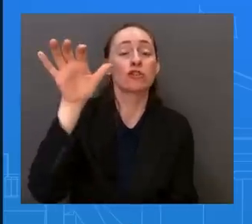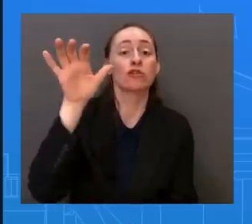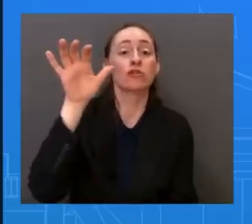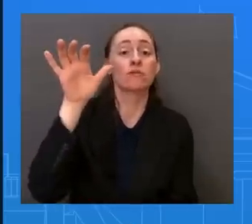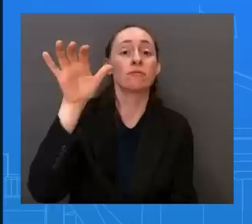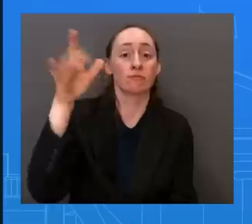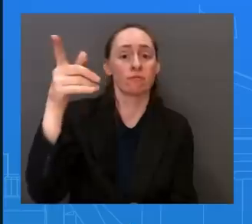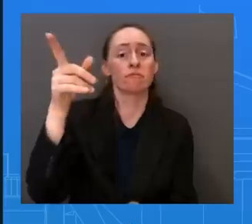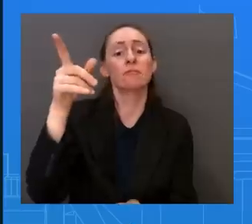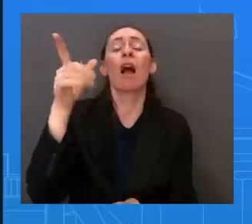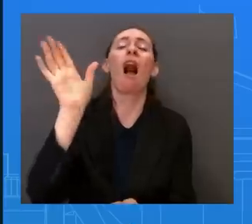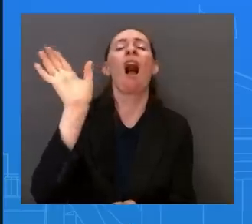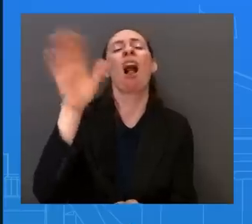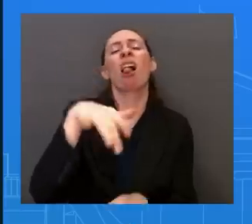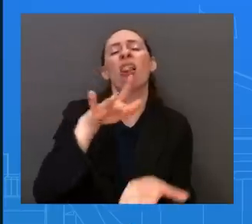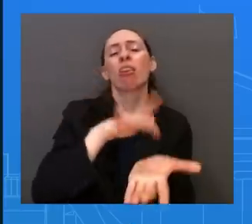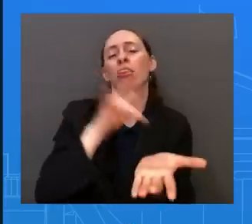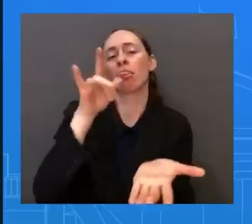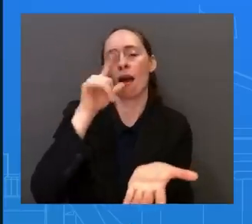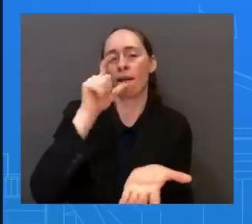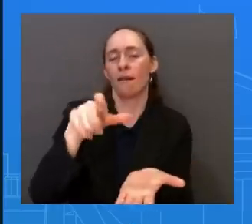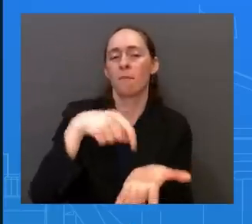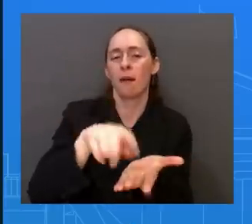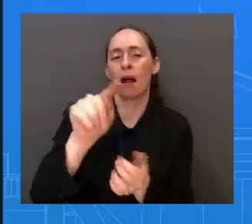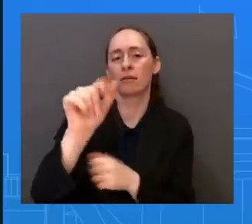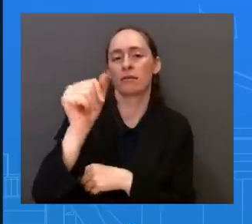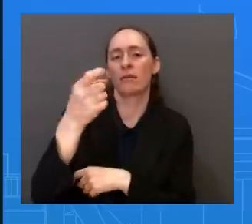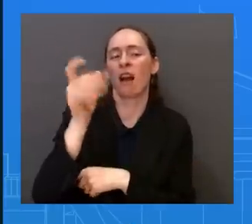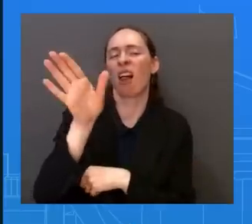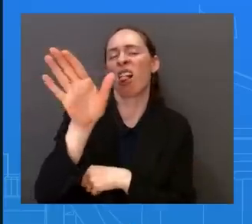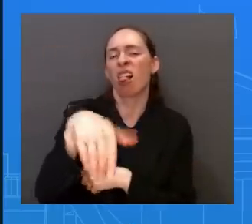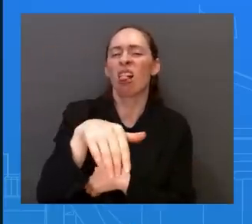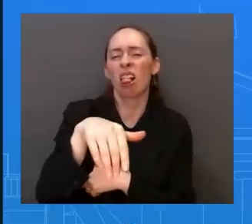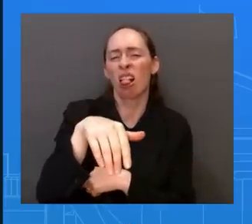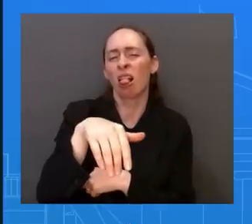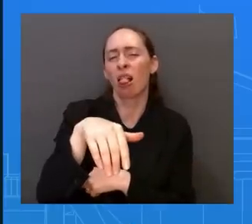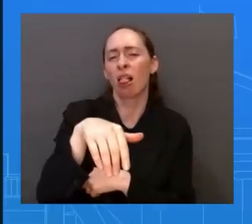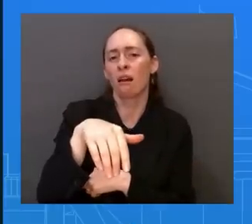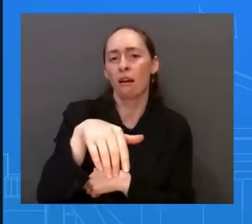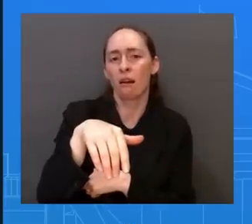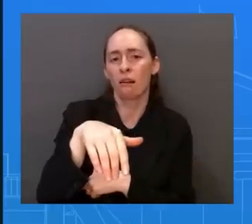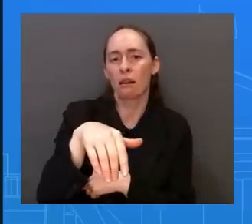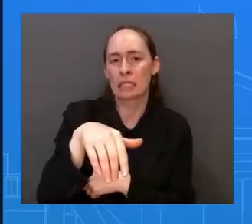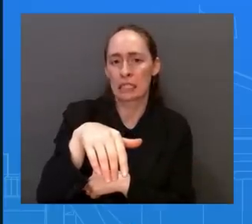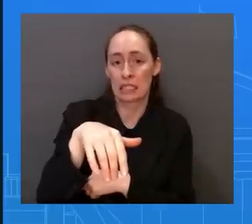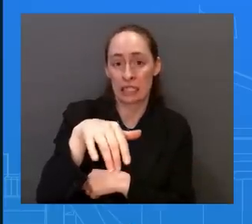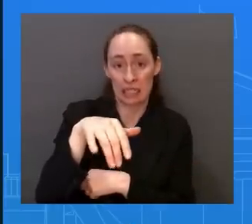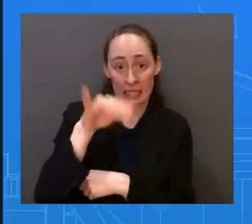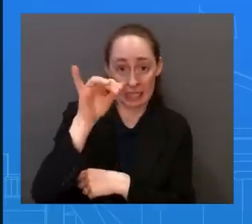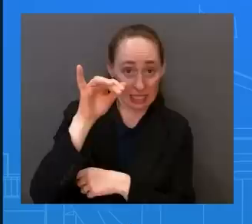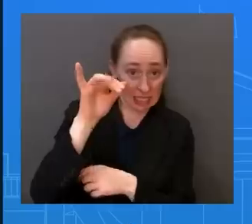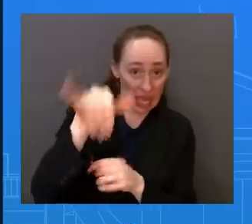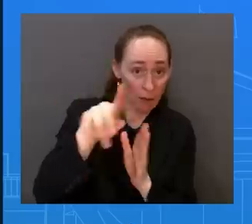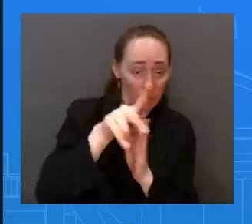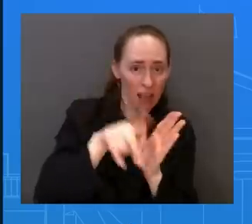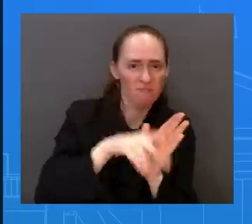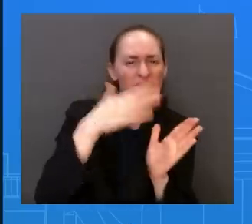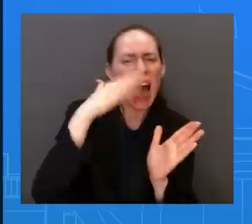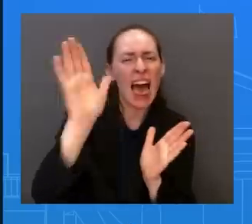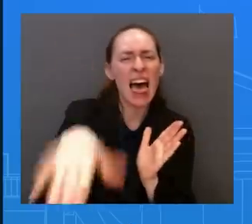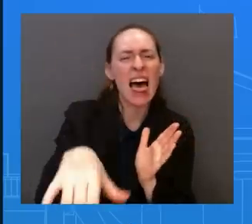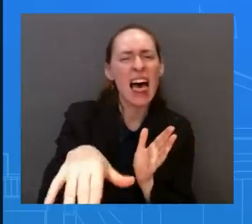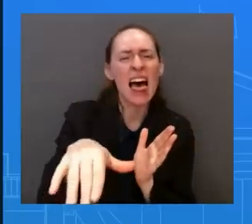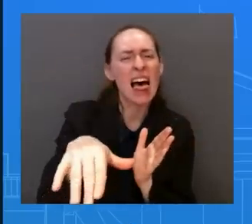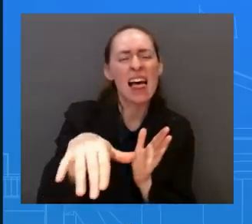that. Not only are bad economic policy, but they don't speak in any way to that core issue. So I think the president is